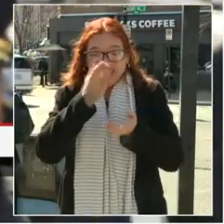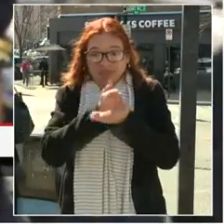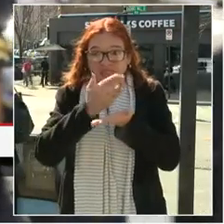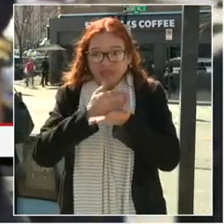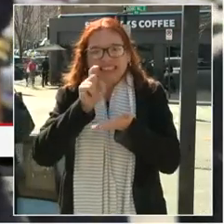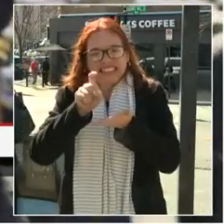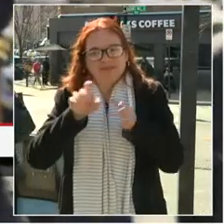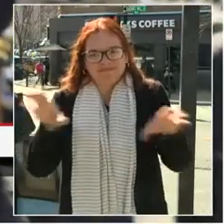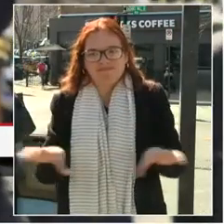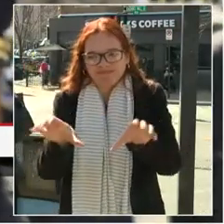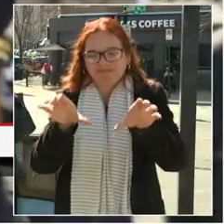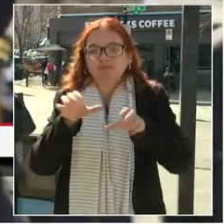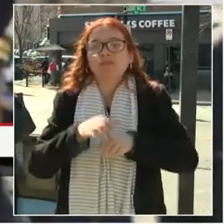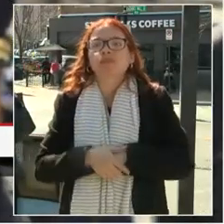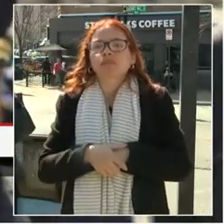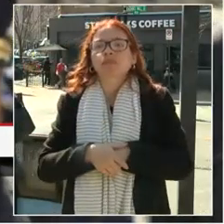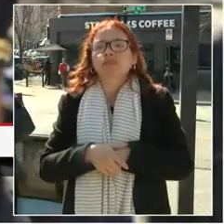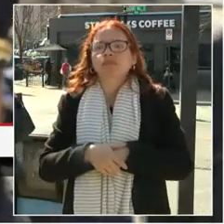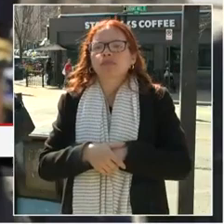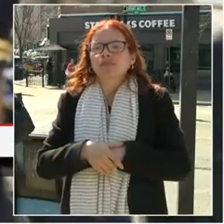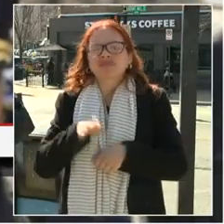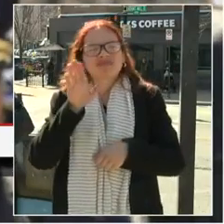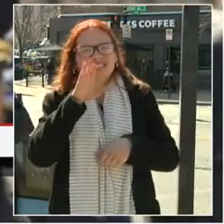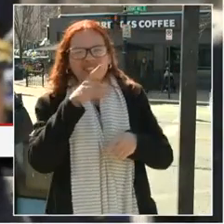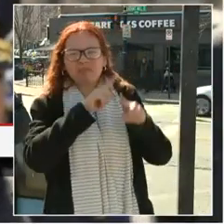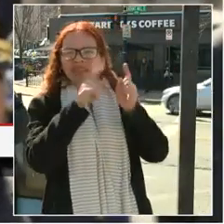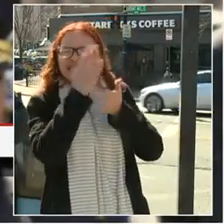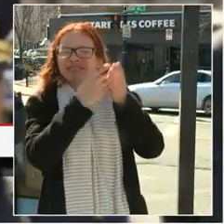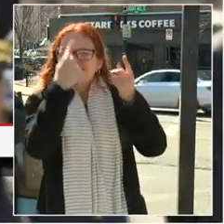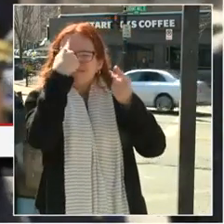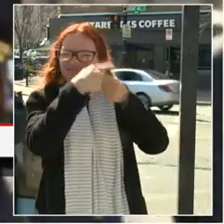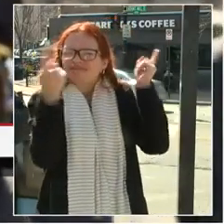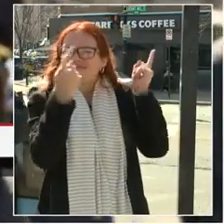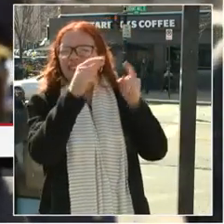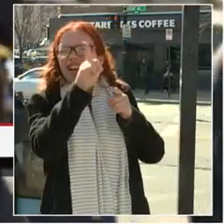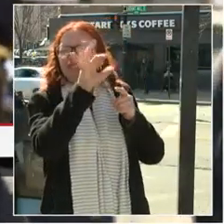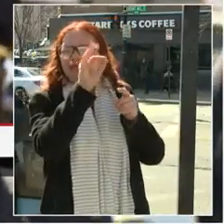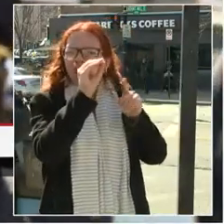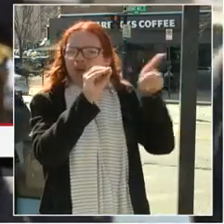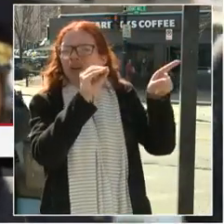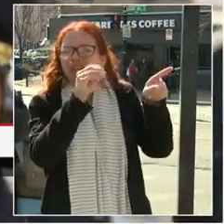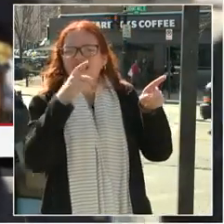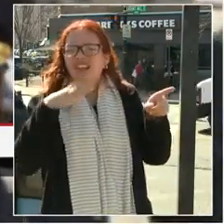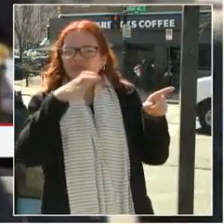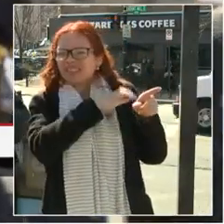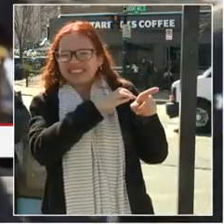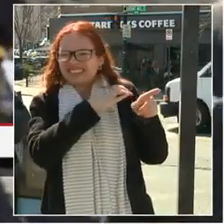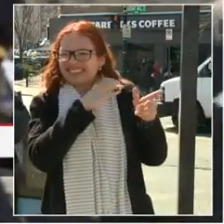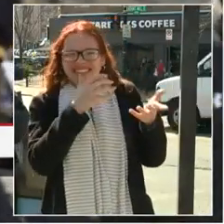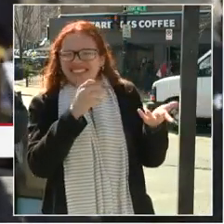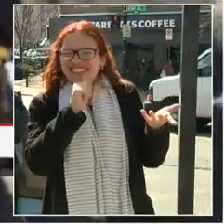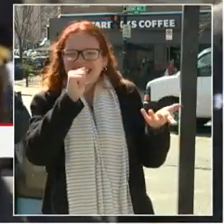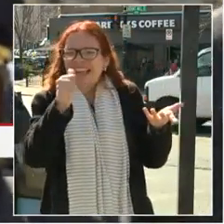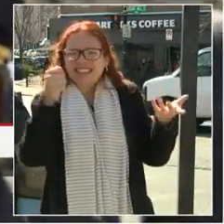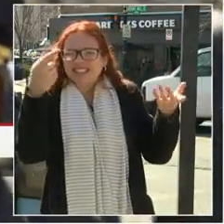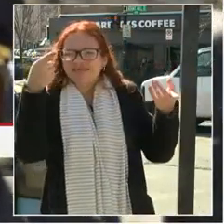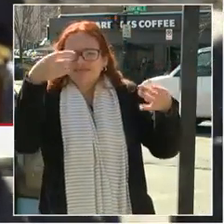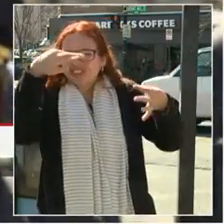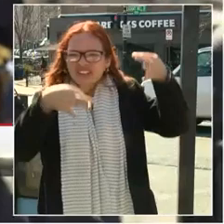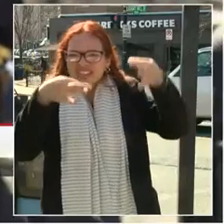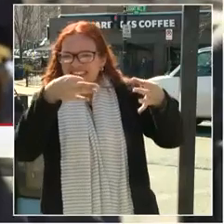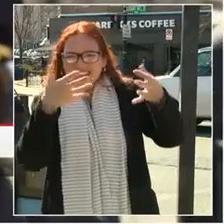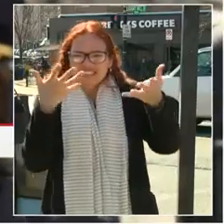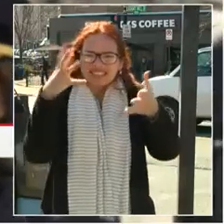some disagreement between the CFO and the council, but you're not weighing in on this one way or the other, or?